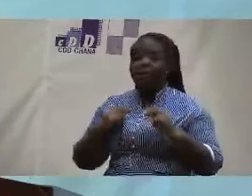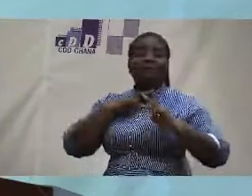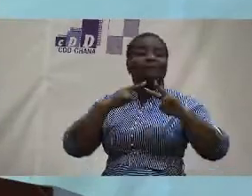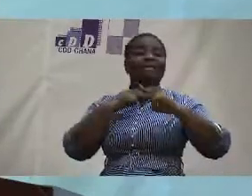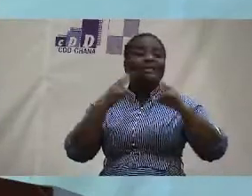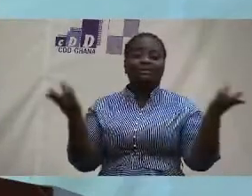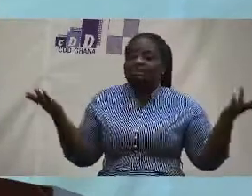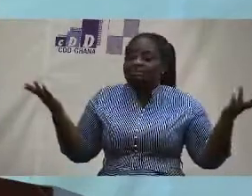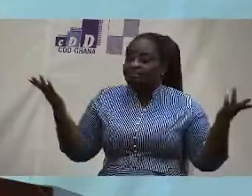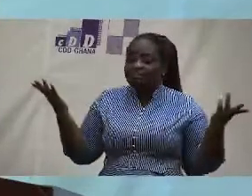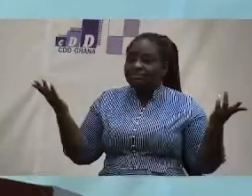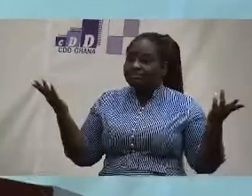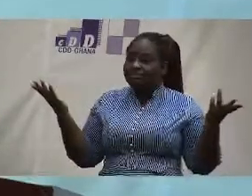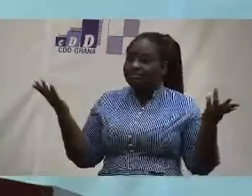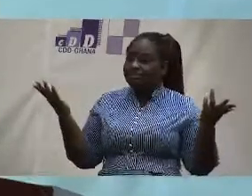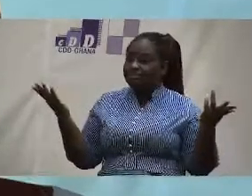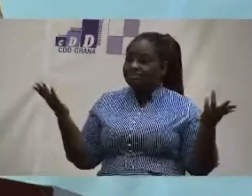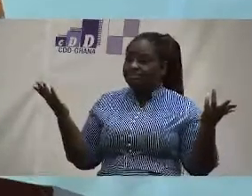voices?